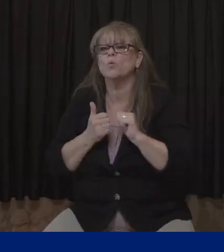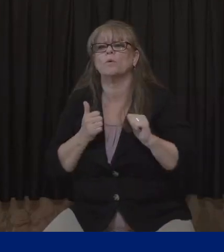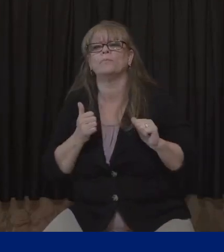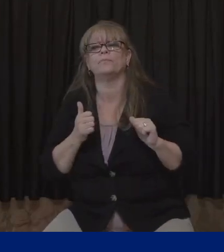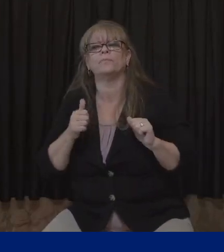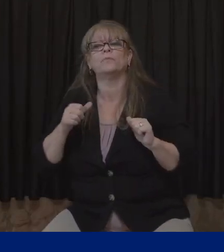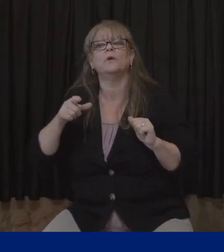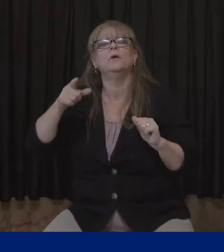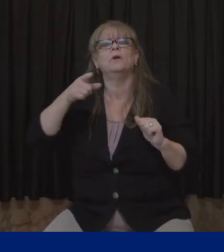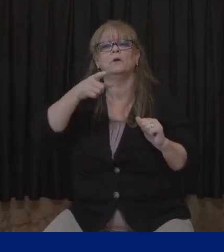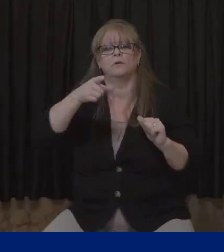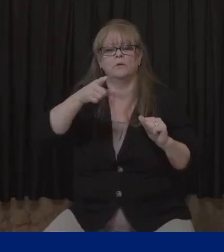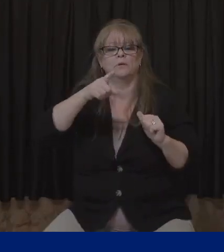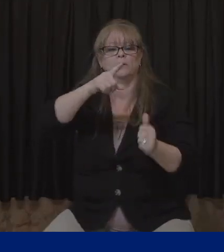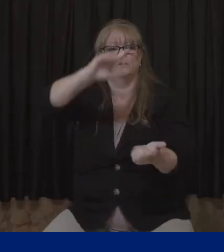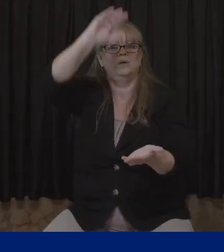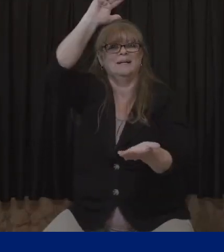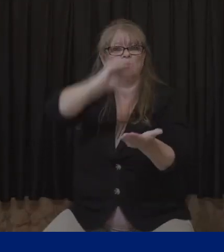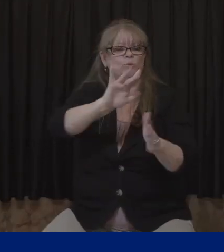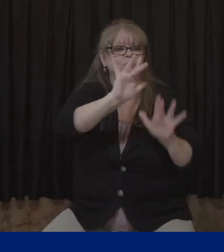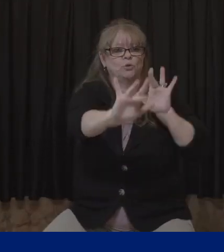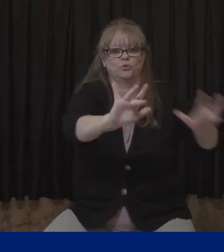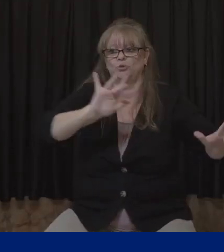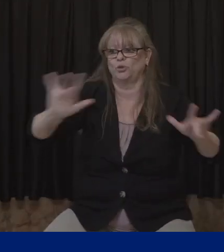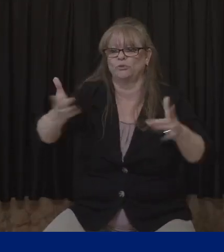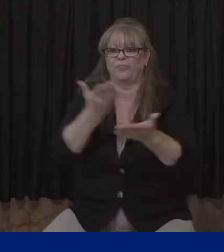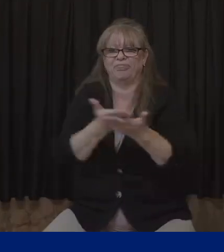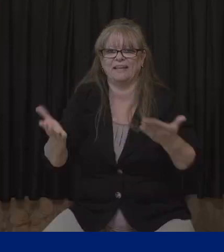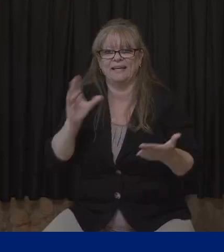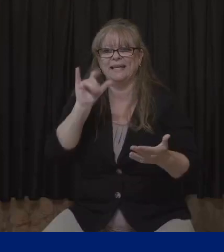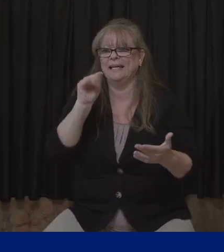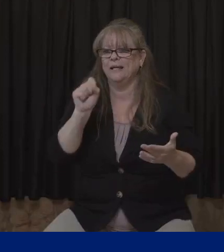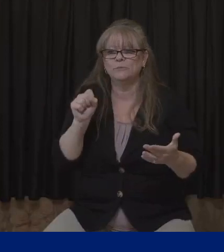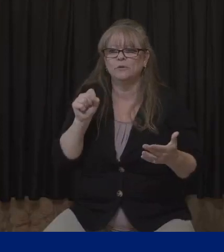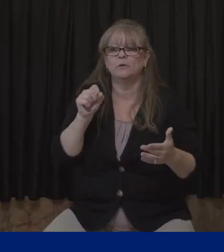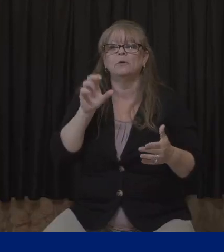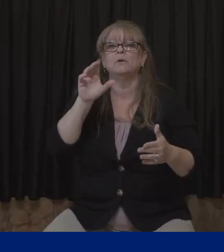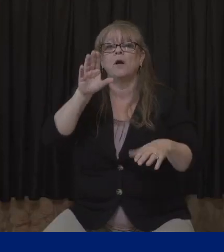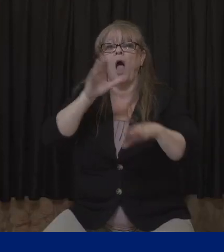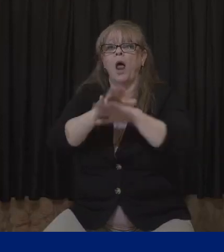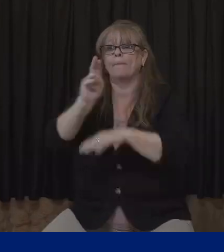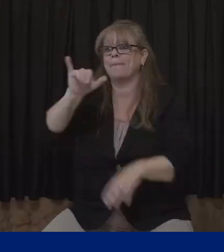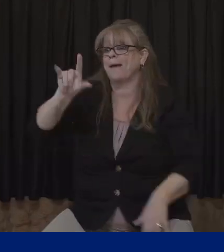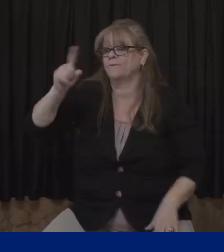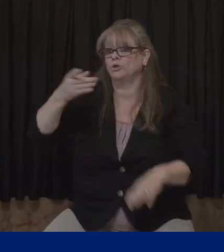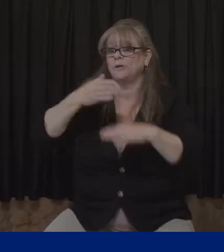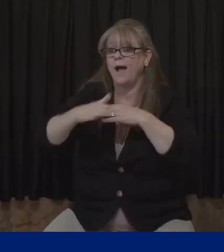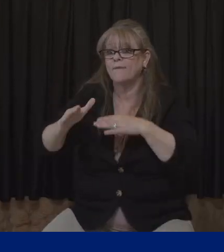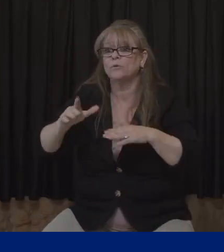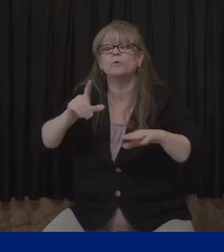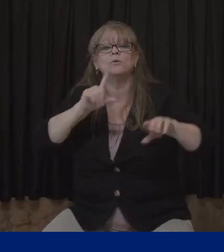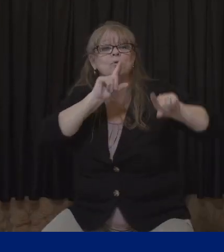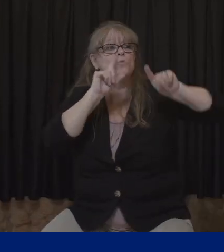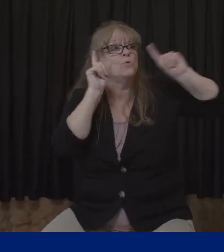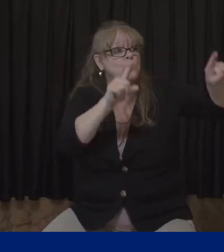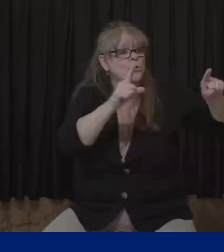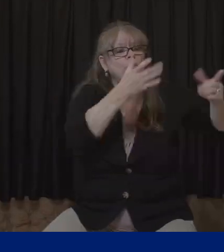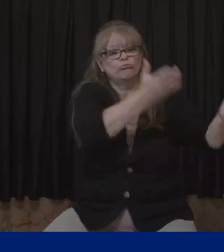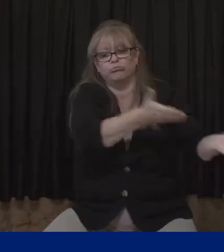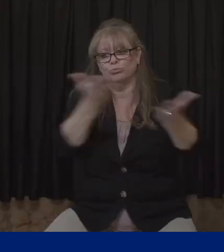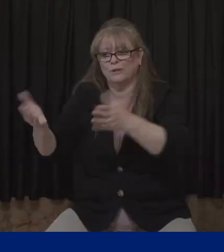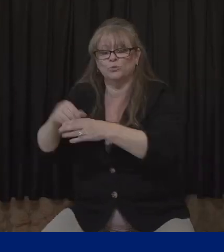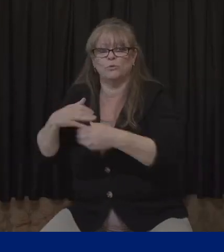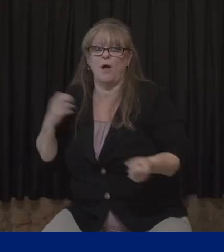things after May 1st. If the stores are offering it, if they can bring it out, put it in your car, great way to buy things. Very safe, much safer. We want them to continue